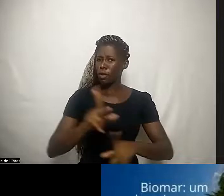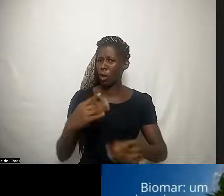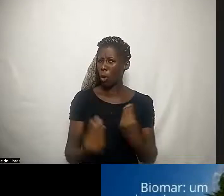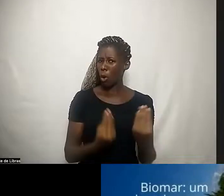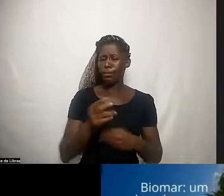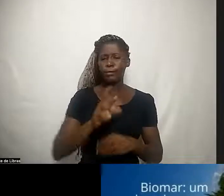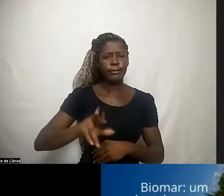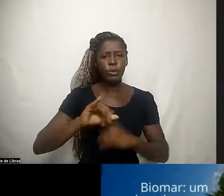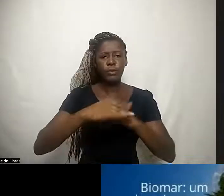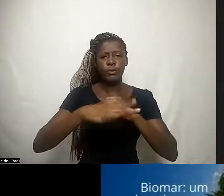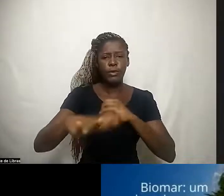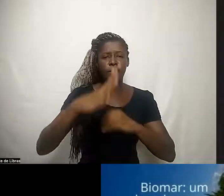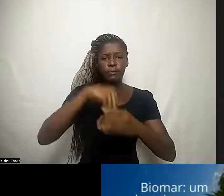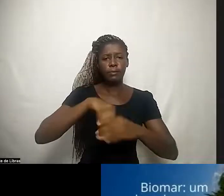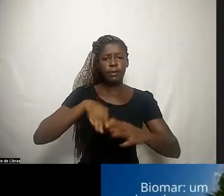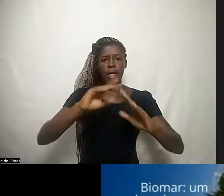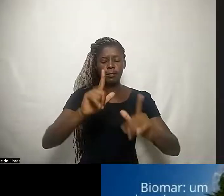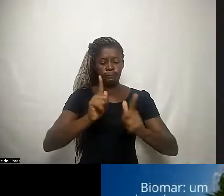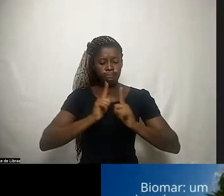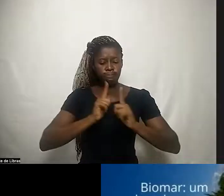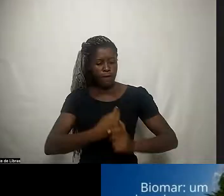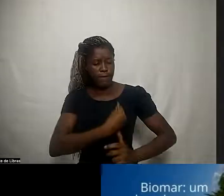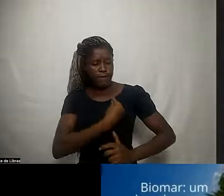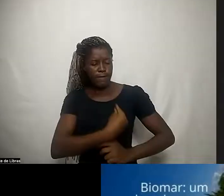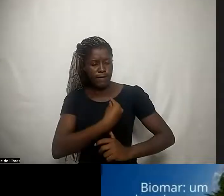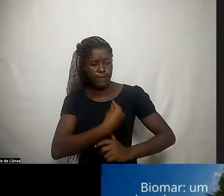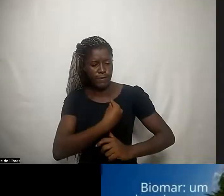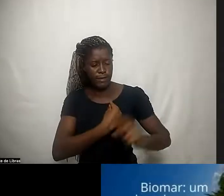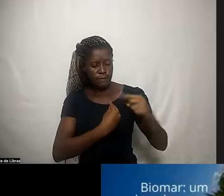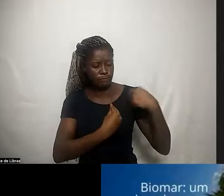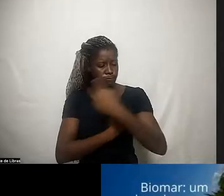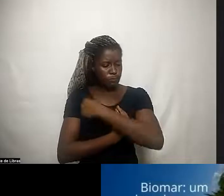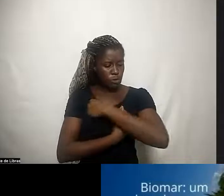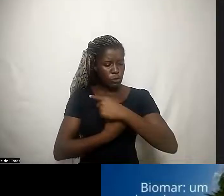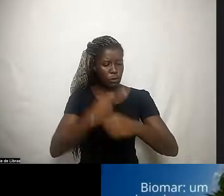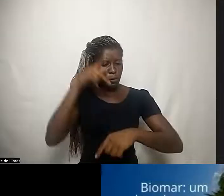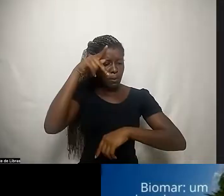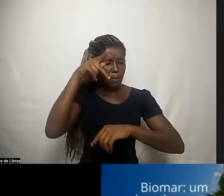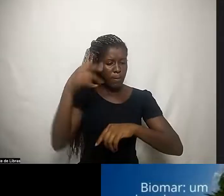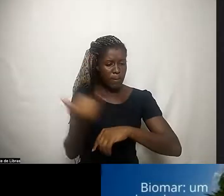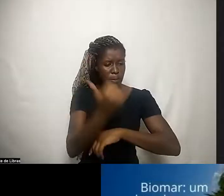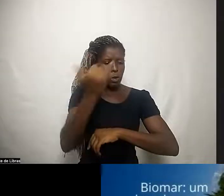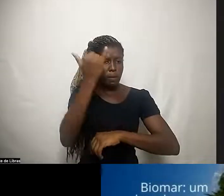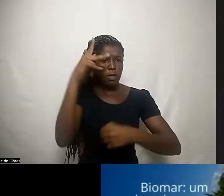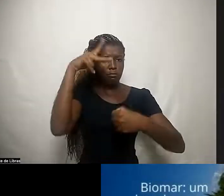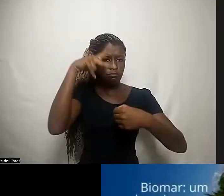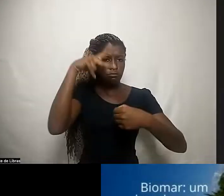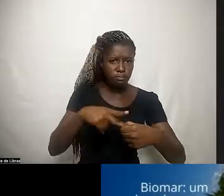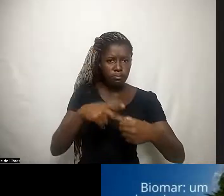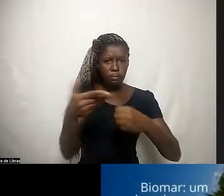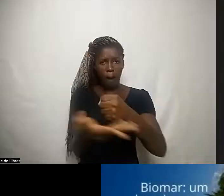the ocean. And of course, the ocean is our home, and because of the ocean,